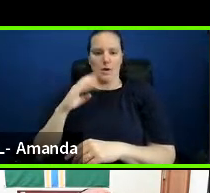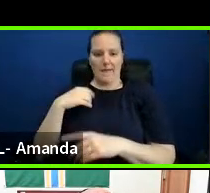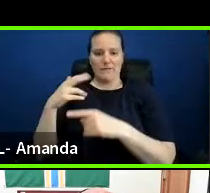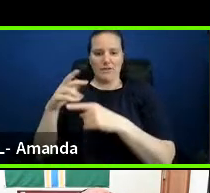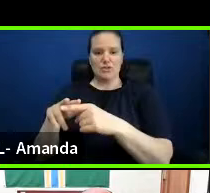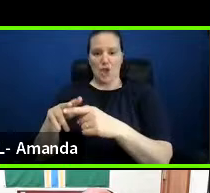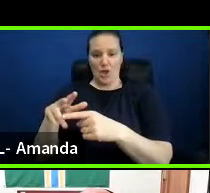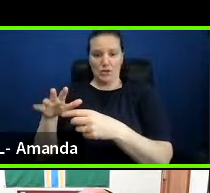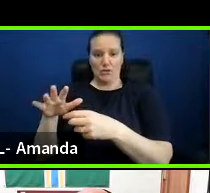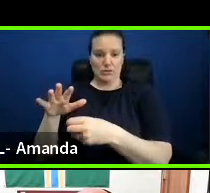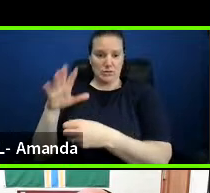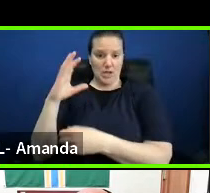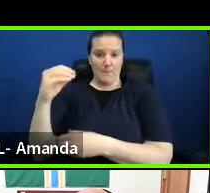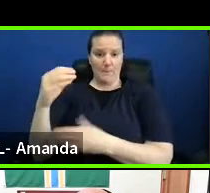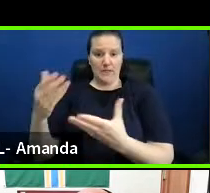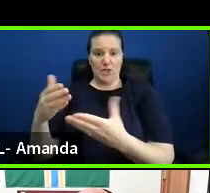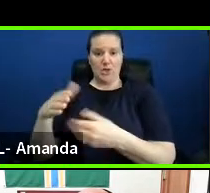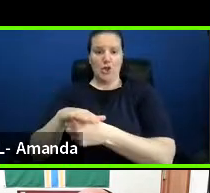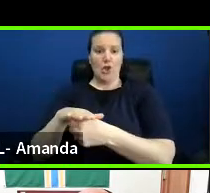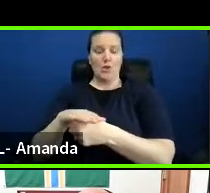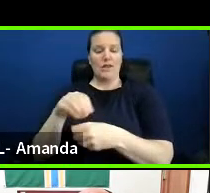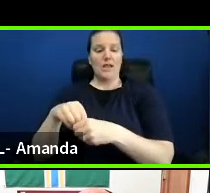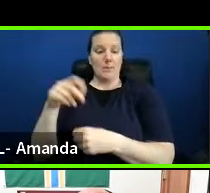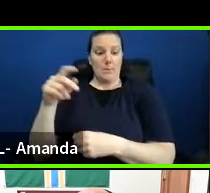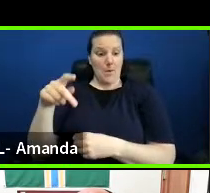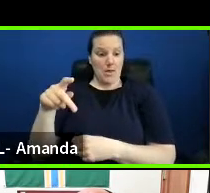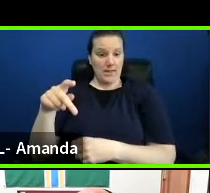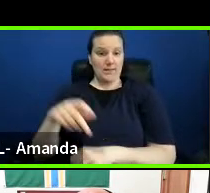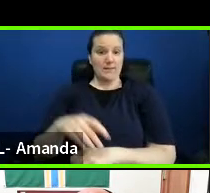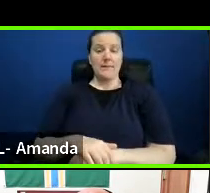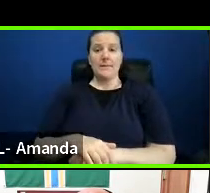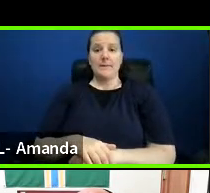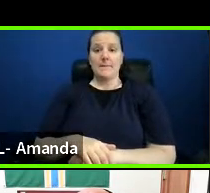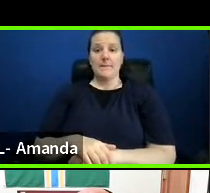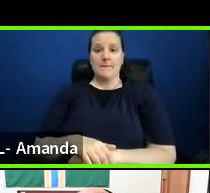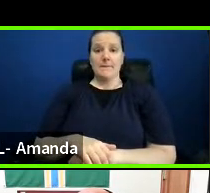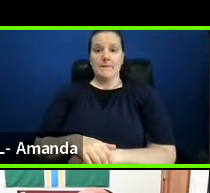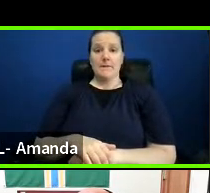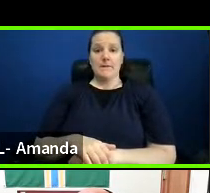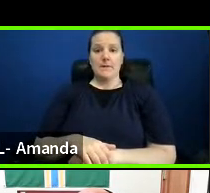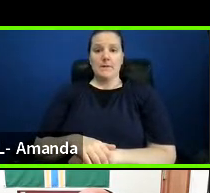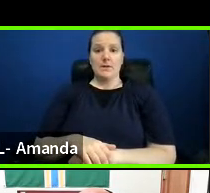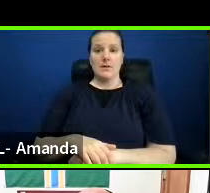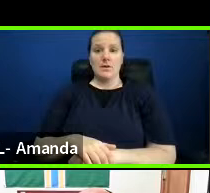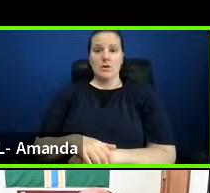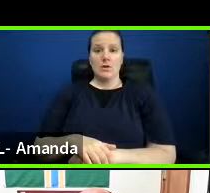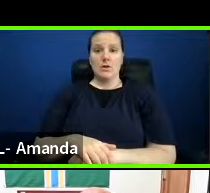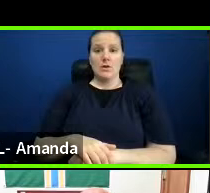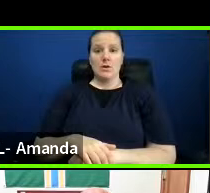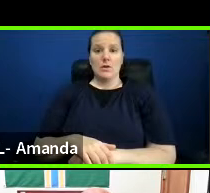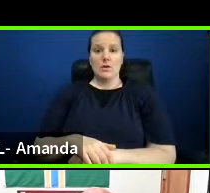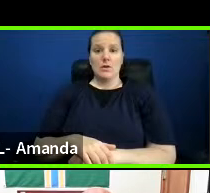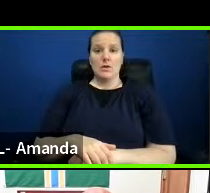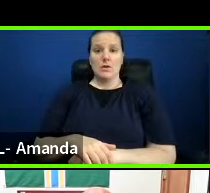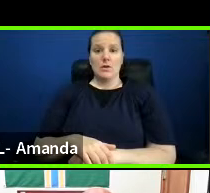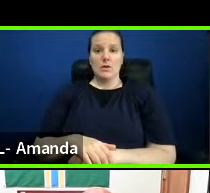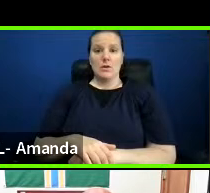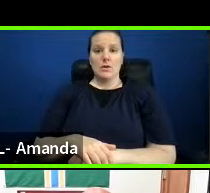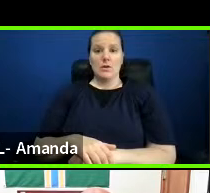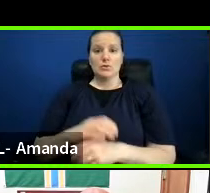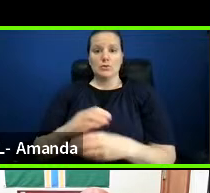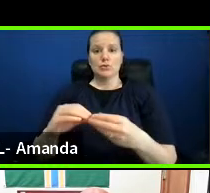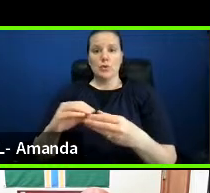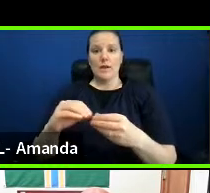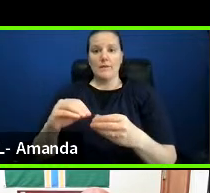here locally in Portland. And I guess the story about my name is, my middle name is Einar,